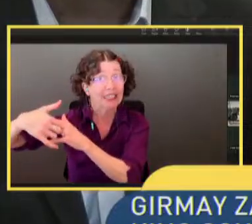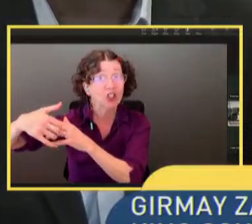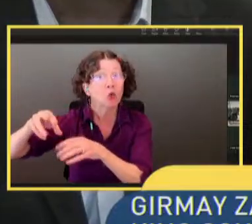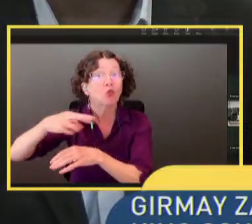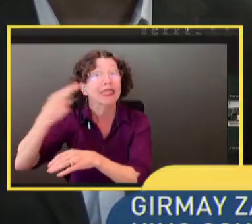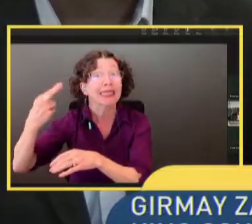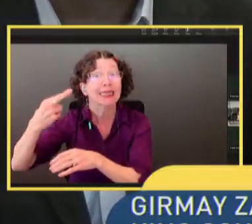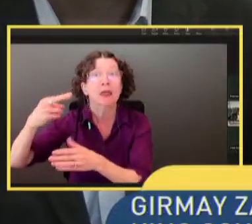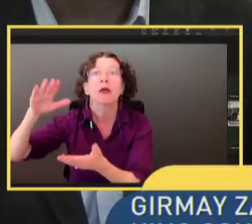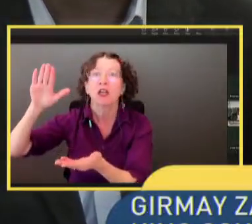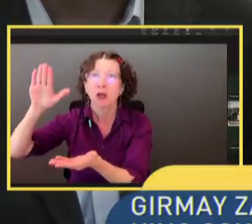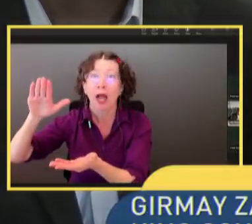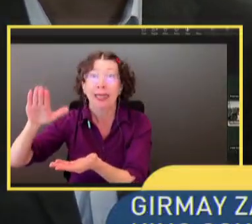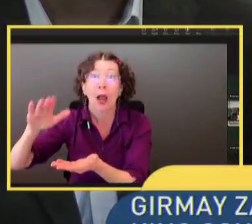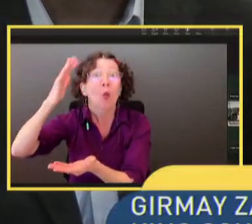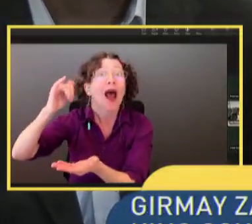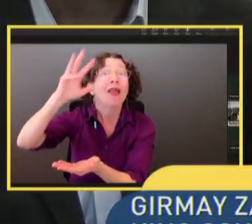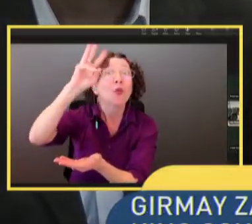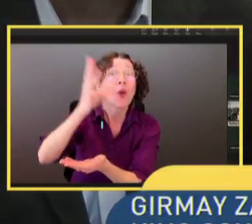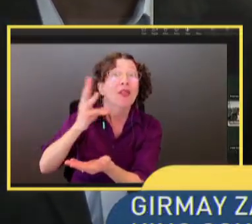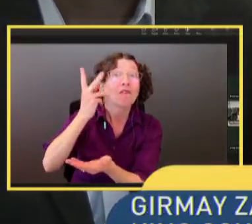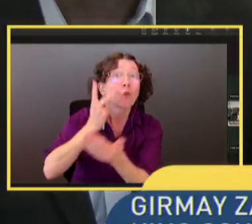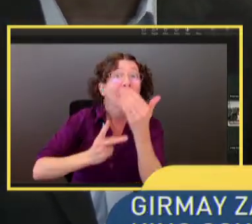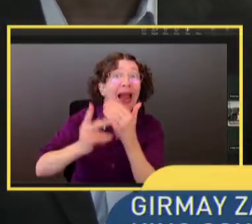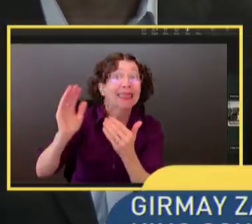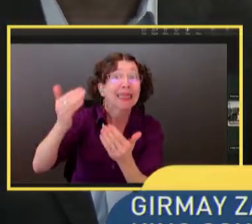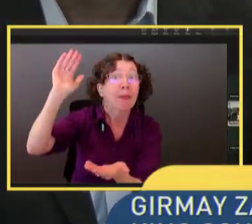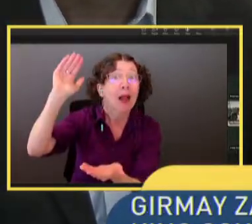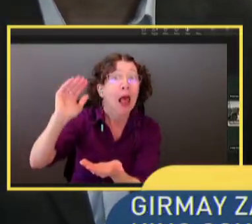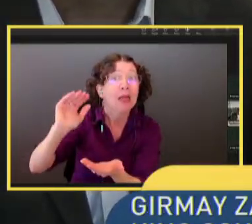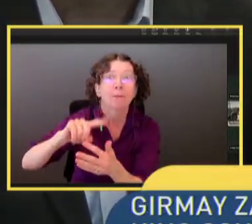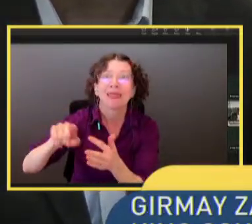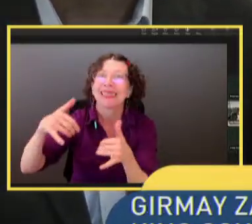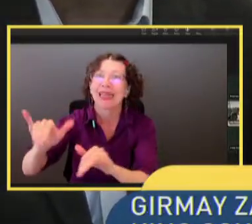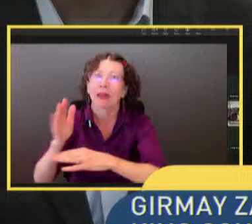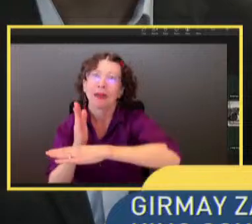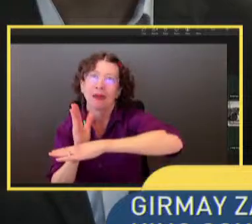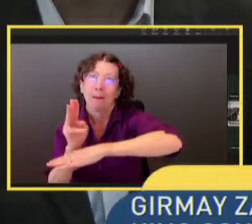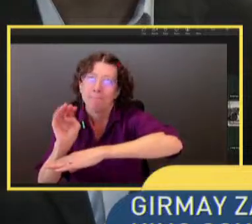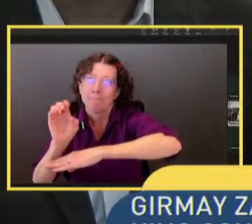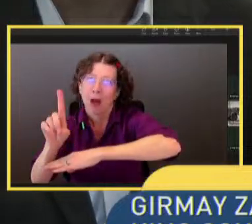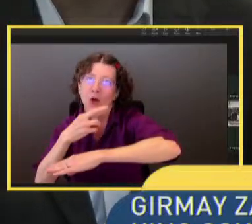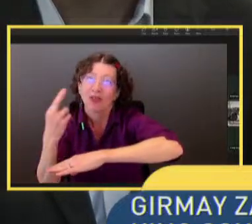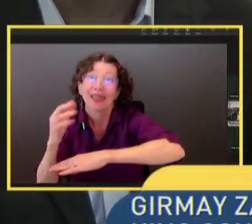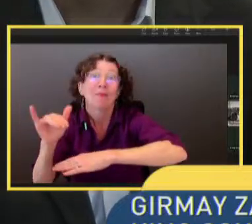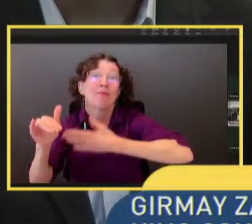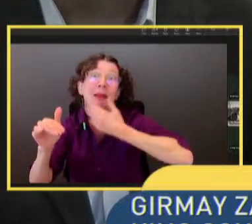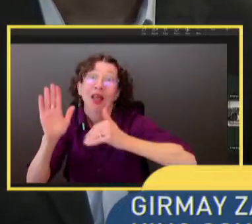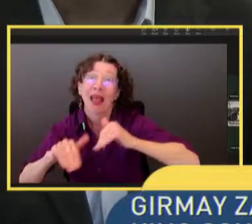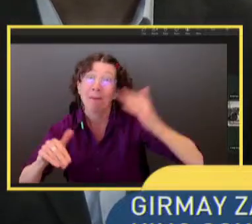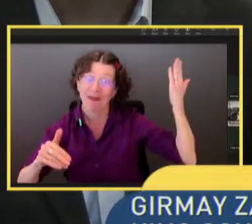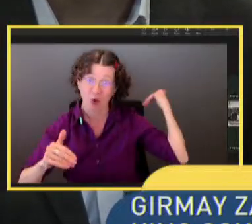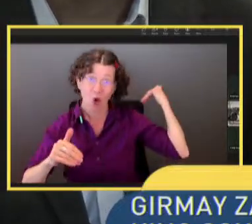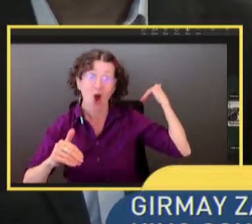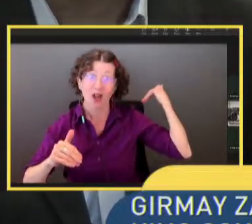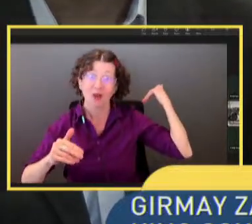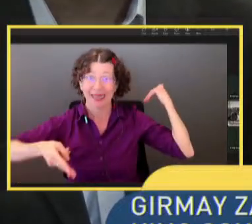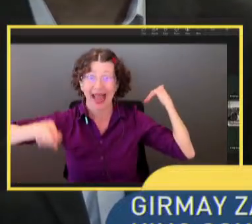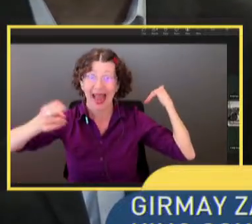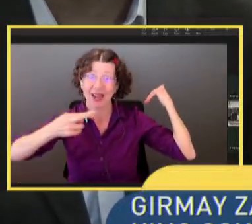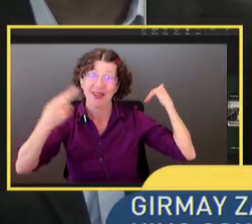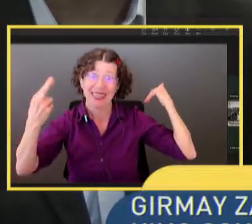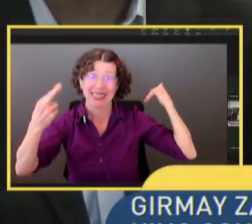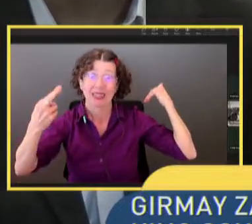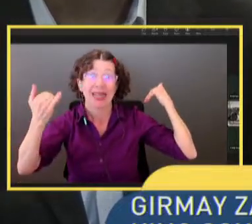we're taking out of an abundance of caution. I have 3 messages today. Number 1, the risk of additional levee breaches has gone